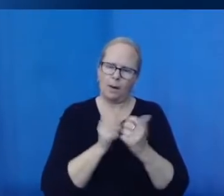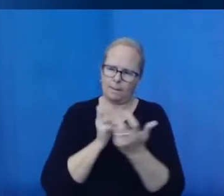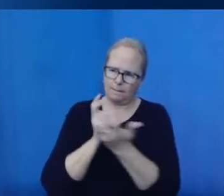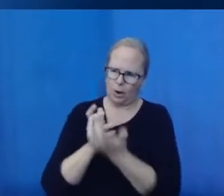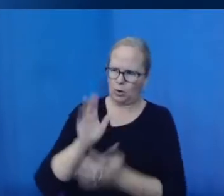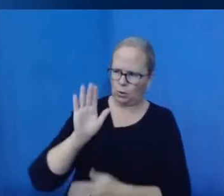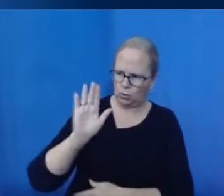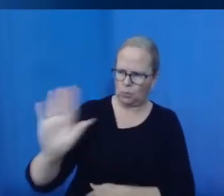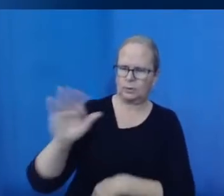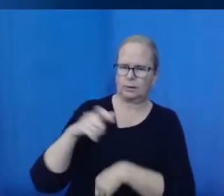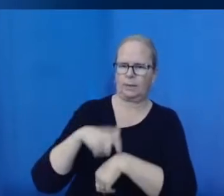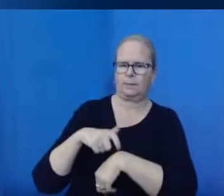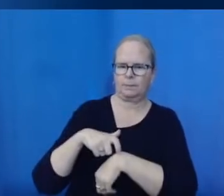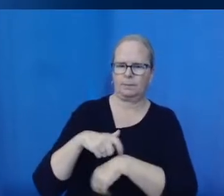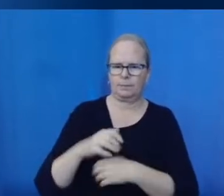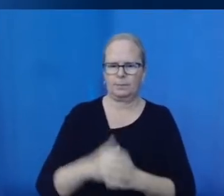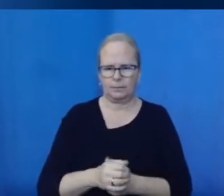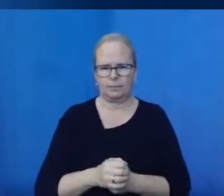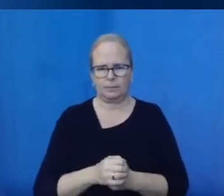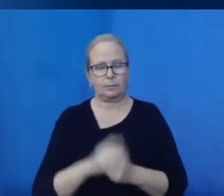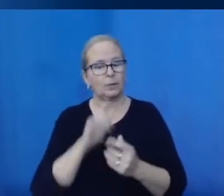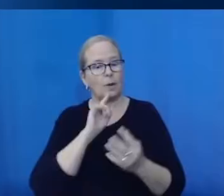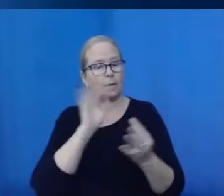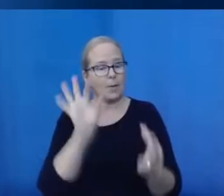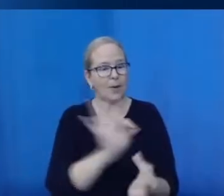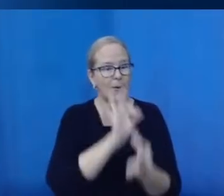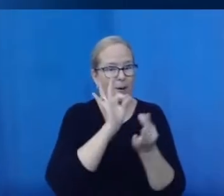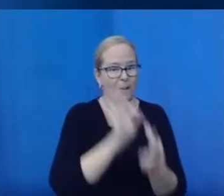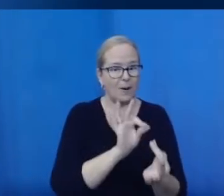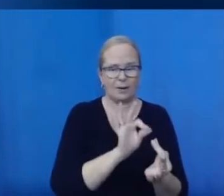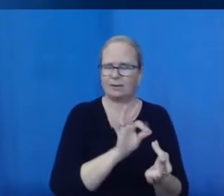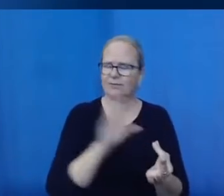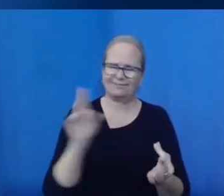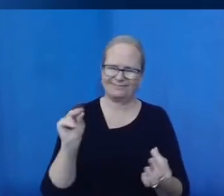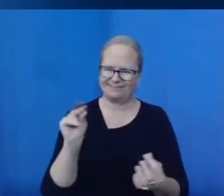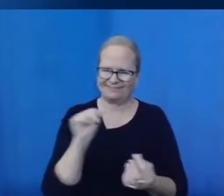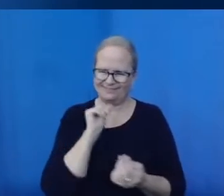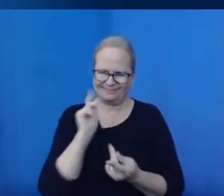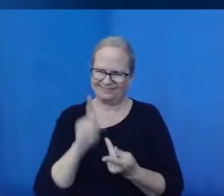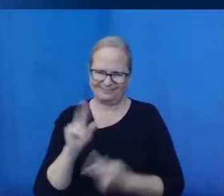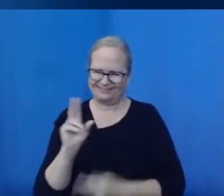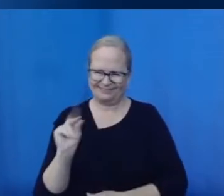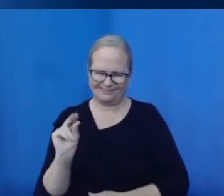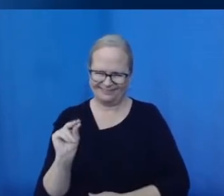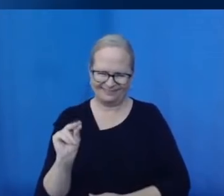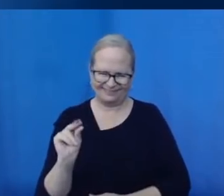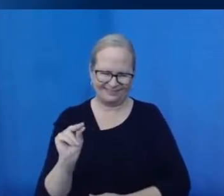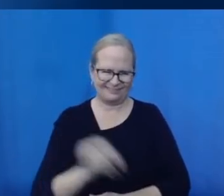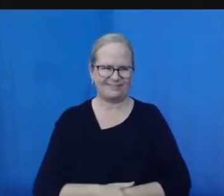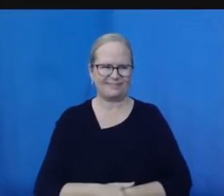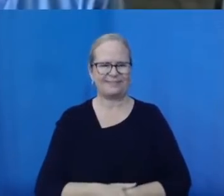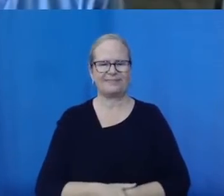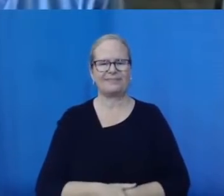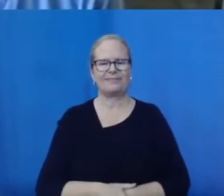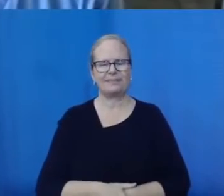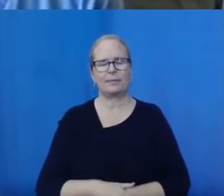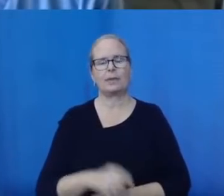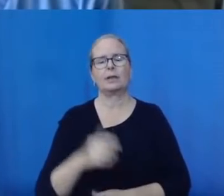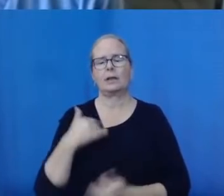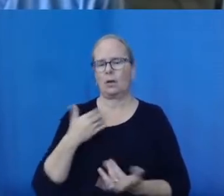imperfect. I would now like to turn things over to Dr. Vipond for his analysis of COVID-19 in